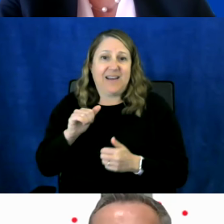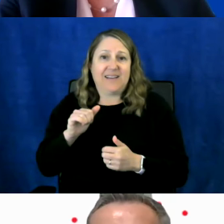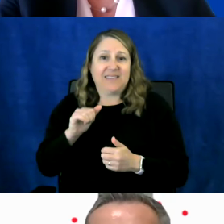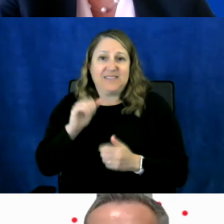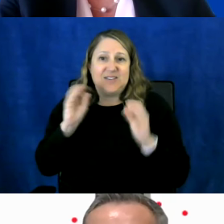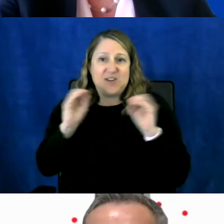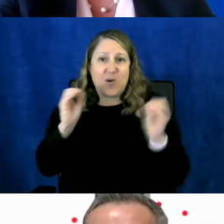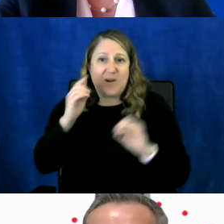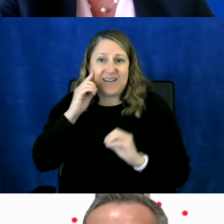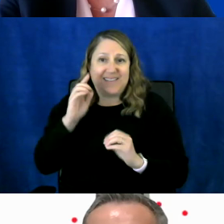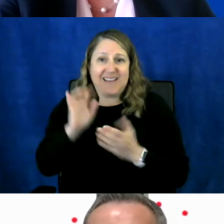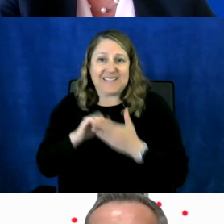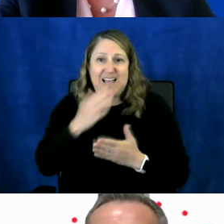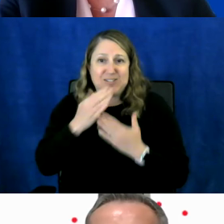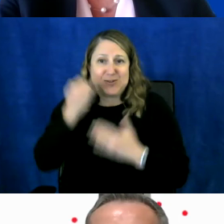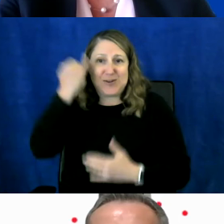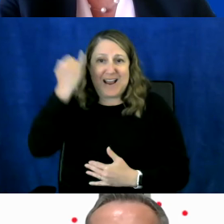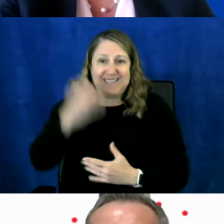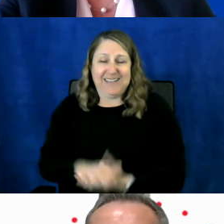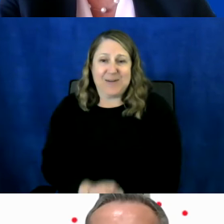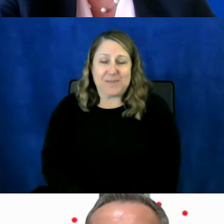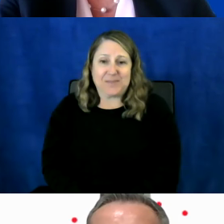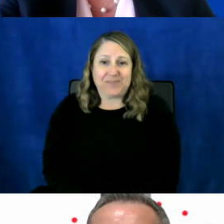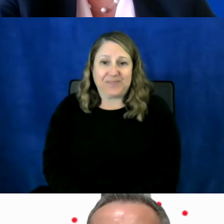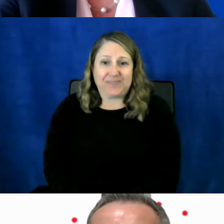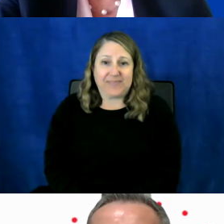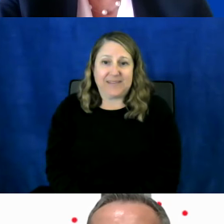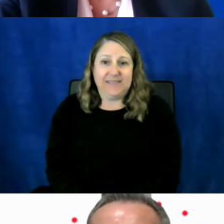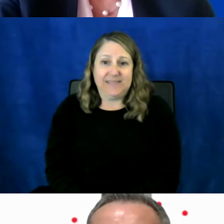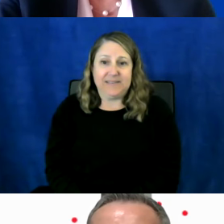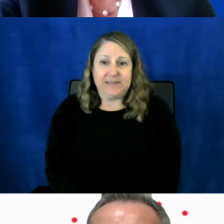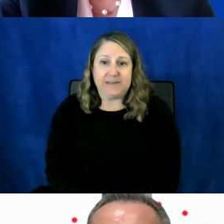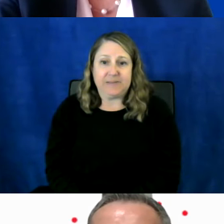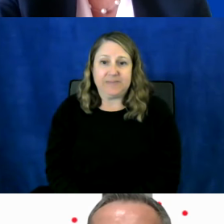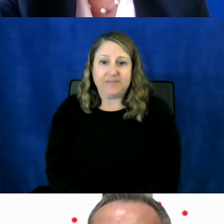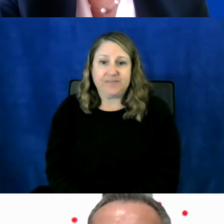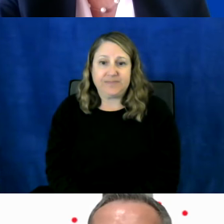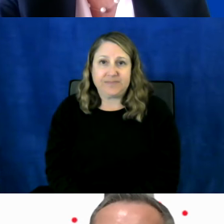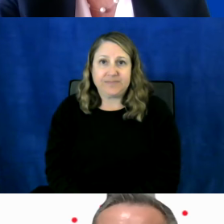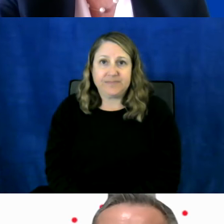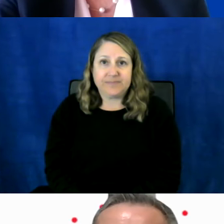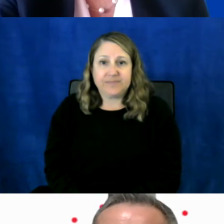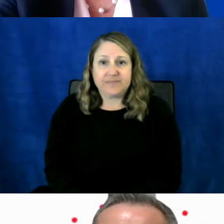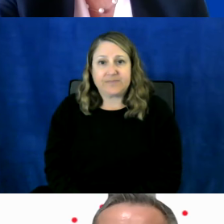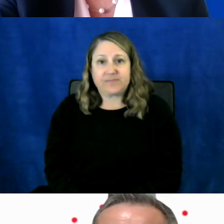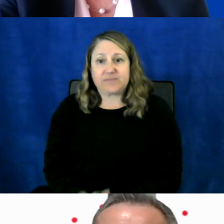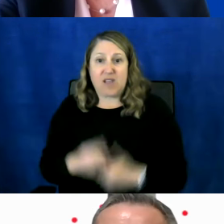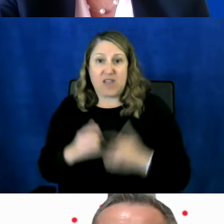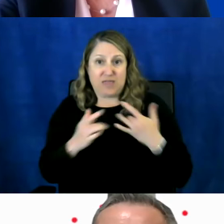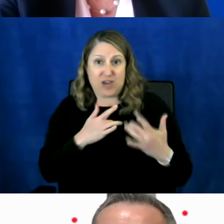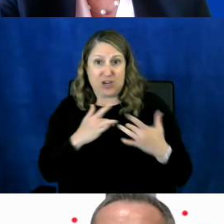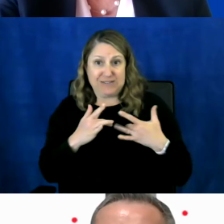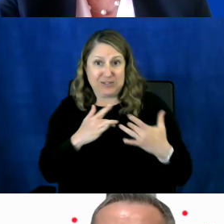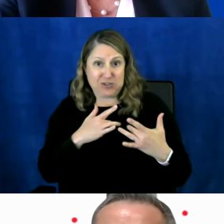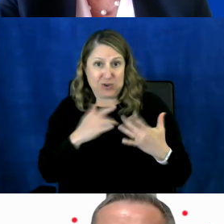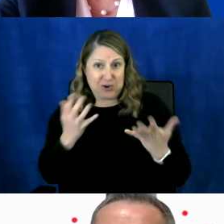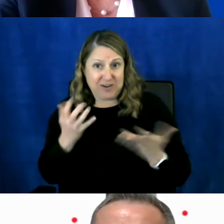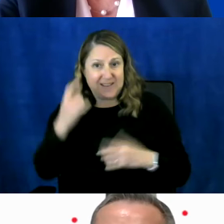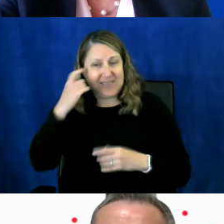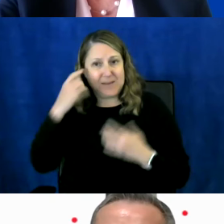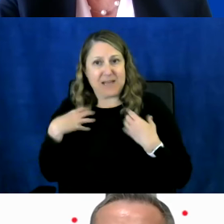job landing on this structure. And the concern is that the mental health